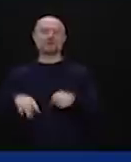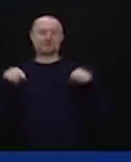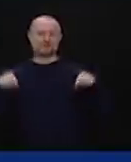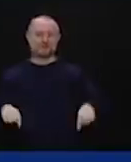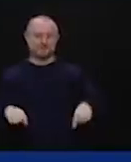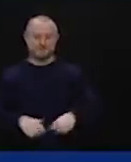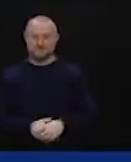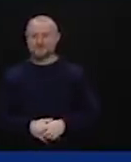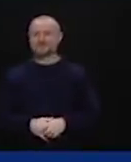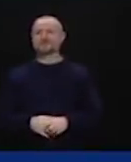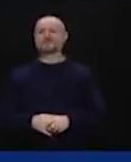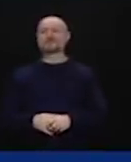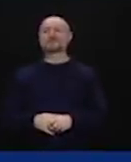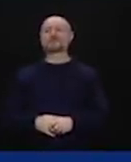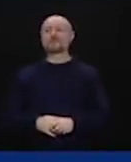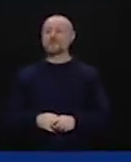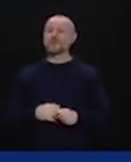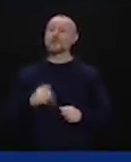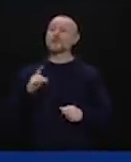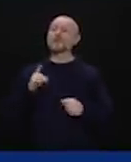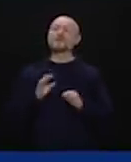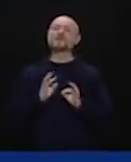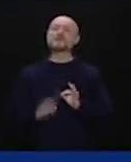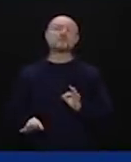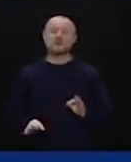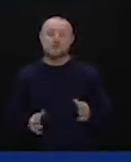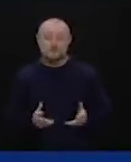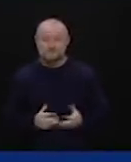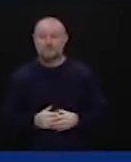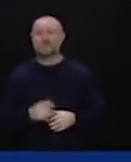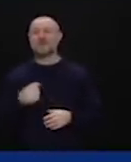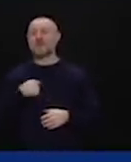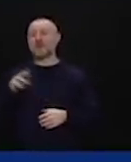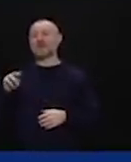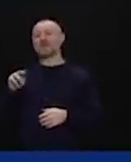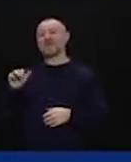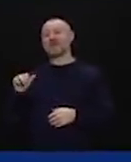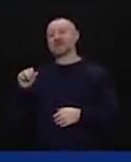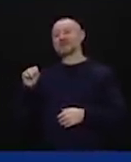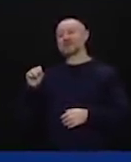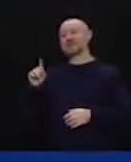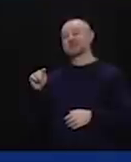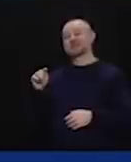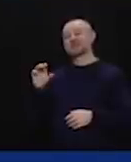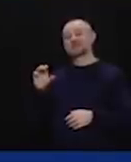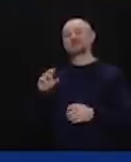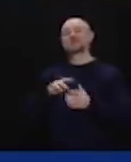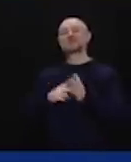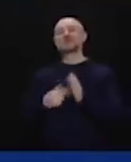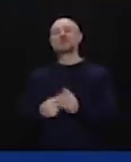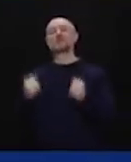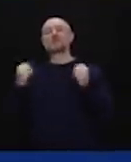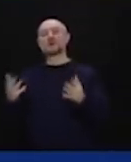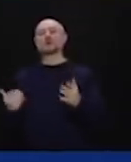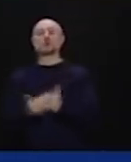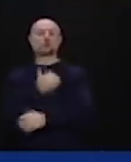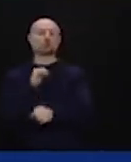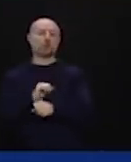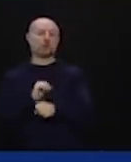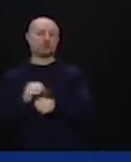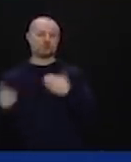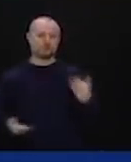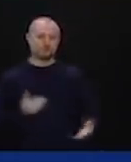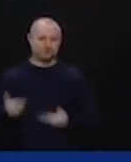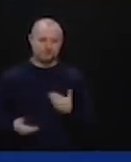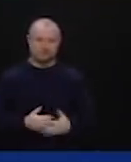because it's simple, but NSTC means lots of new jobs here in this region. But it will